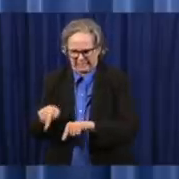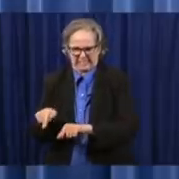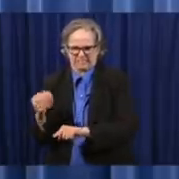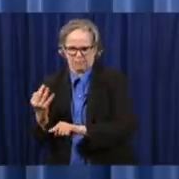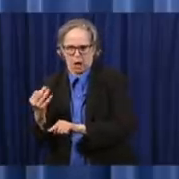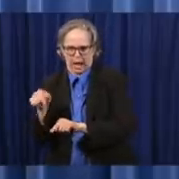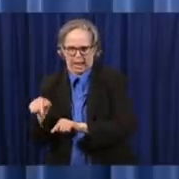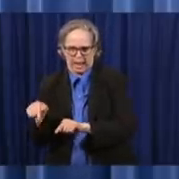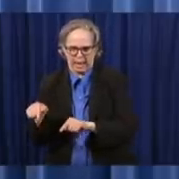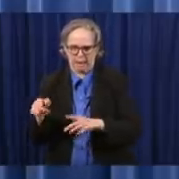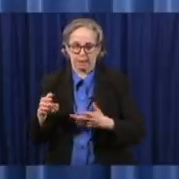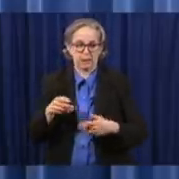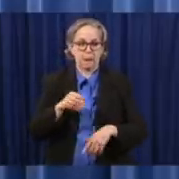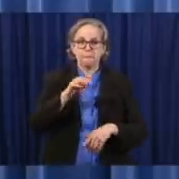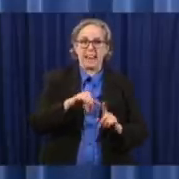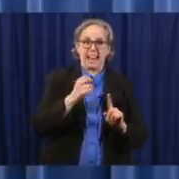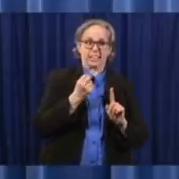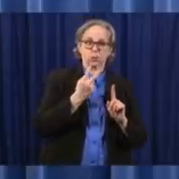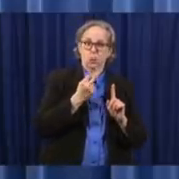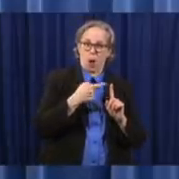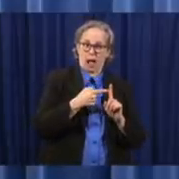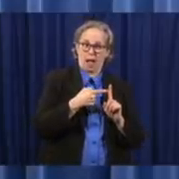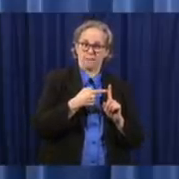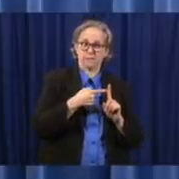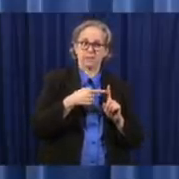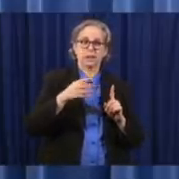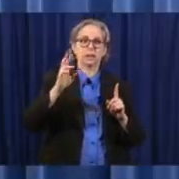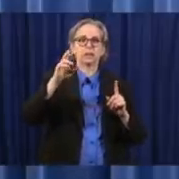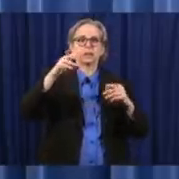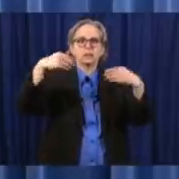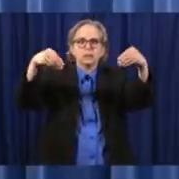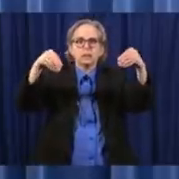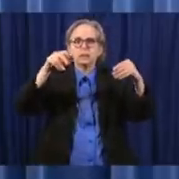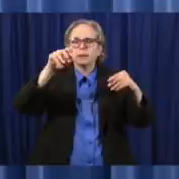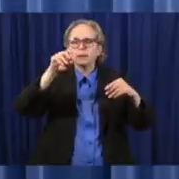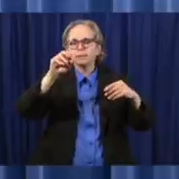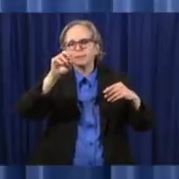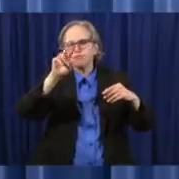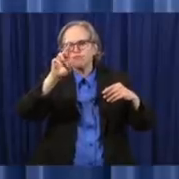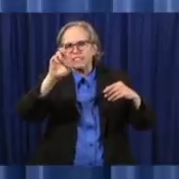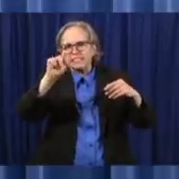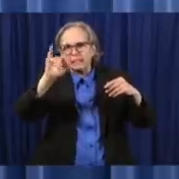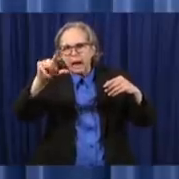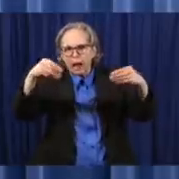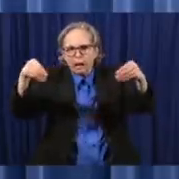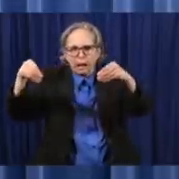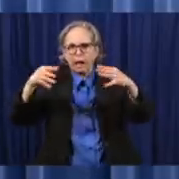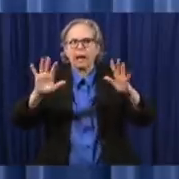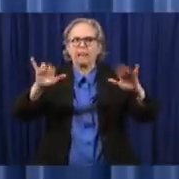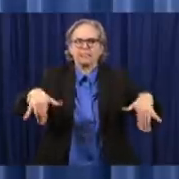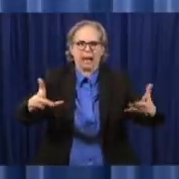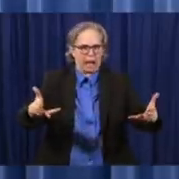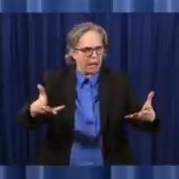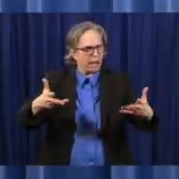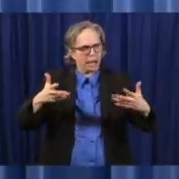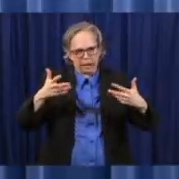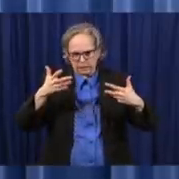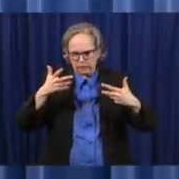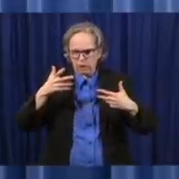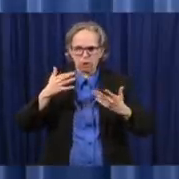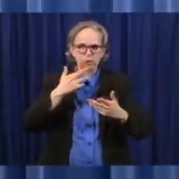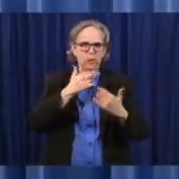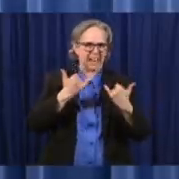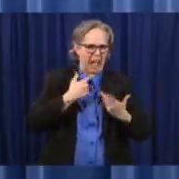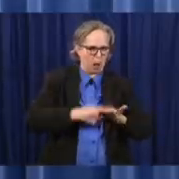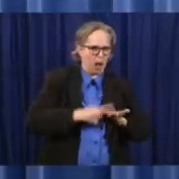of May, we're going with retail. We're beginning discussions, working group on restaurants. So a lot of things are